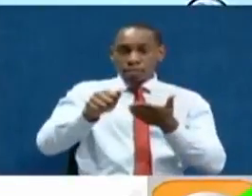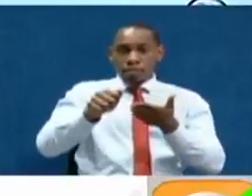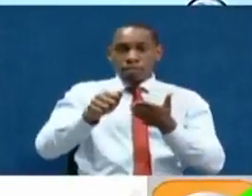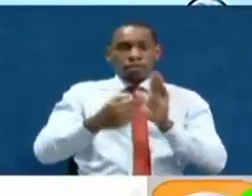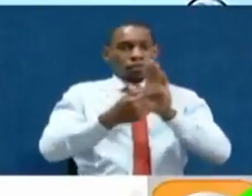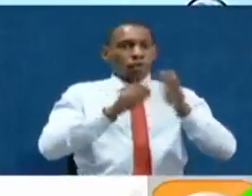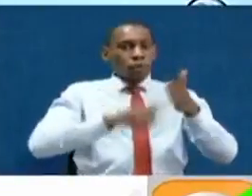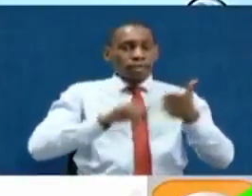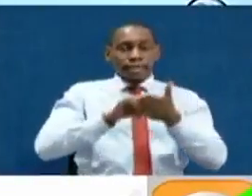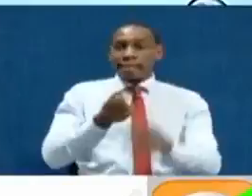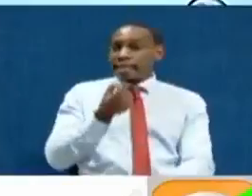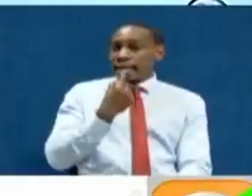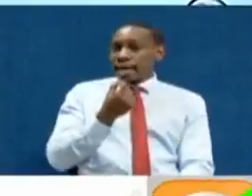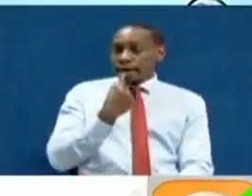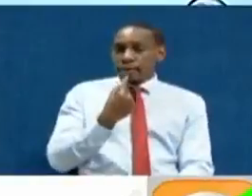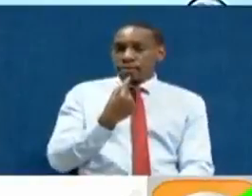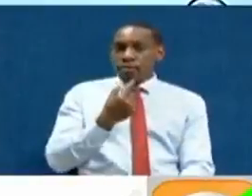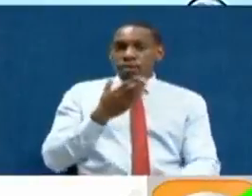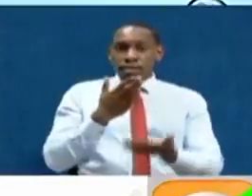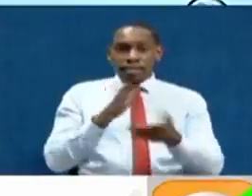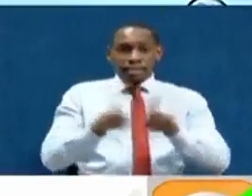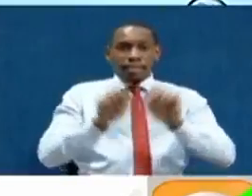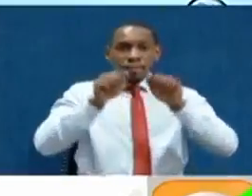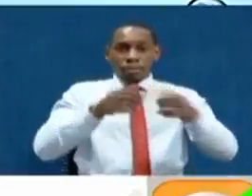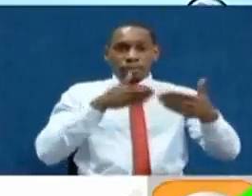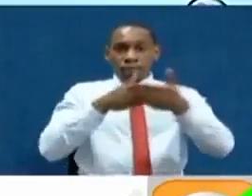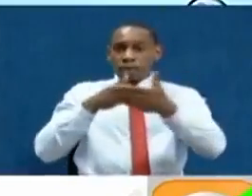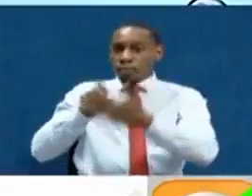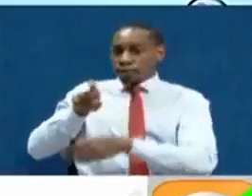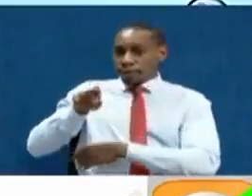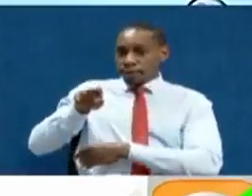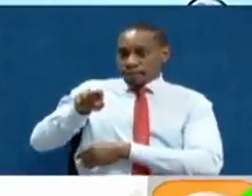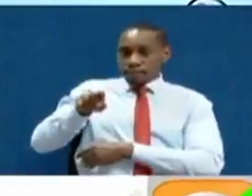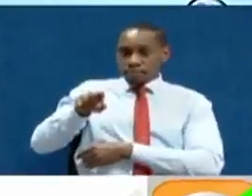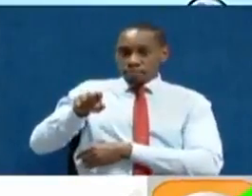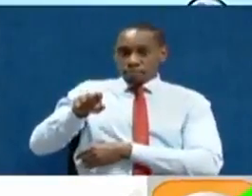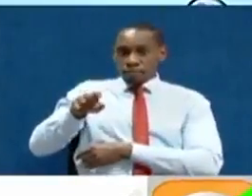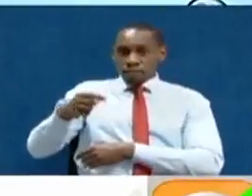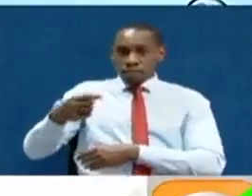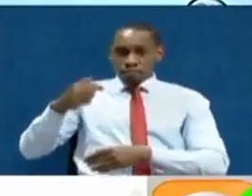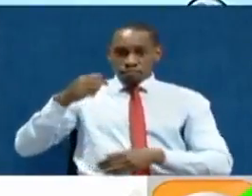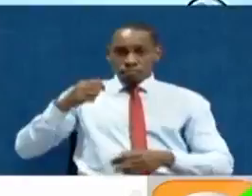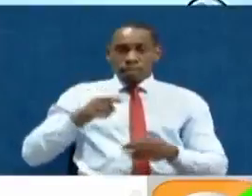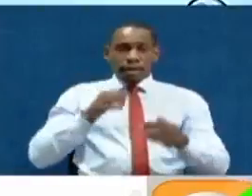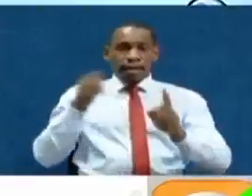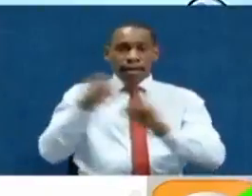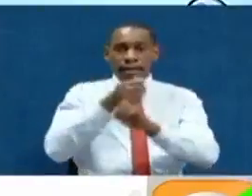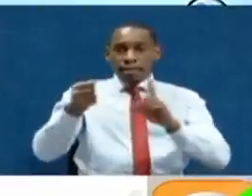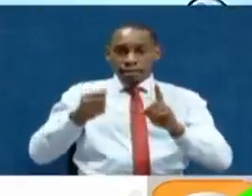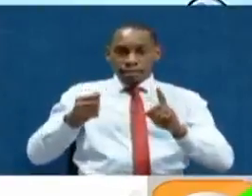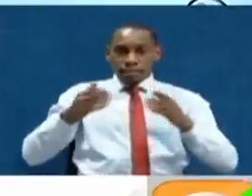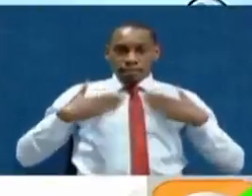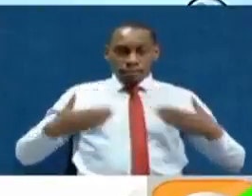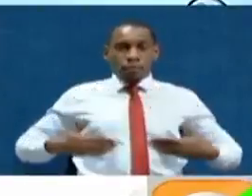journal showed that the vaccine was and could prevent the virus from entering and attacking human